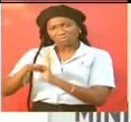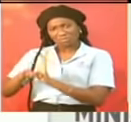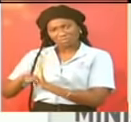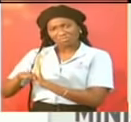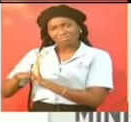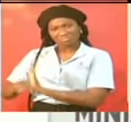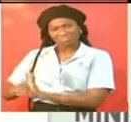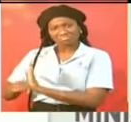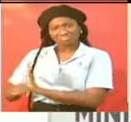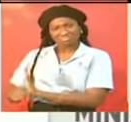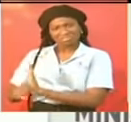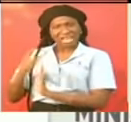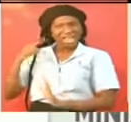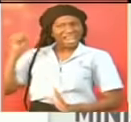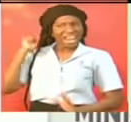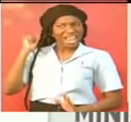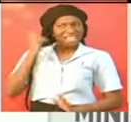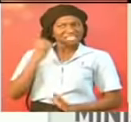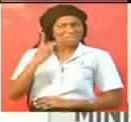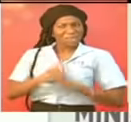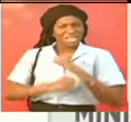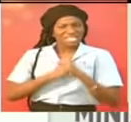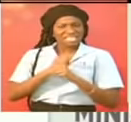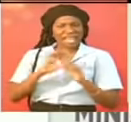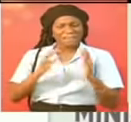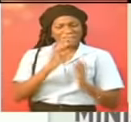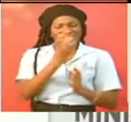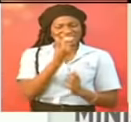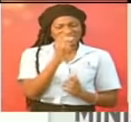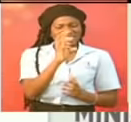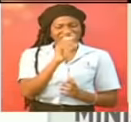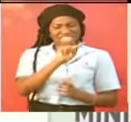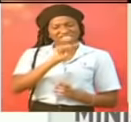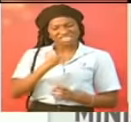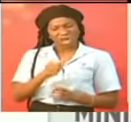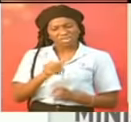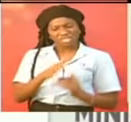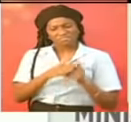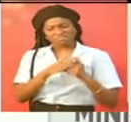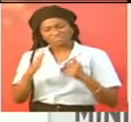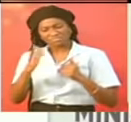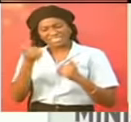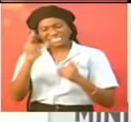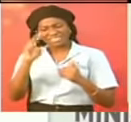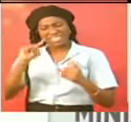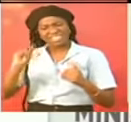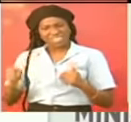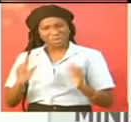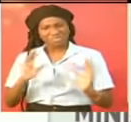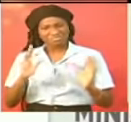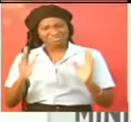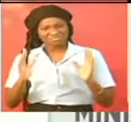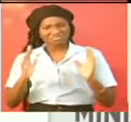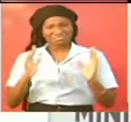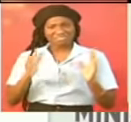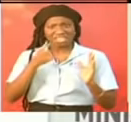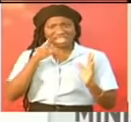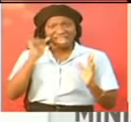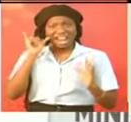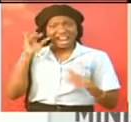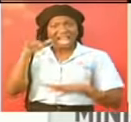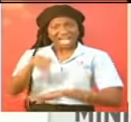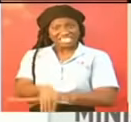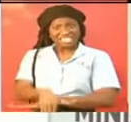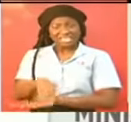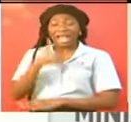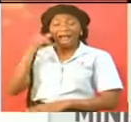we hovered just around 16,000 to 17,000. And actually last year, we dipped below 16,000.